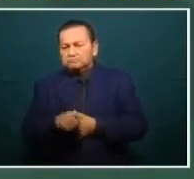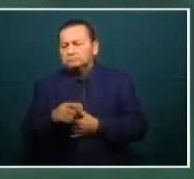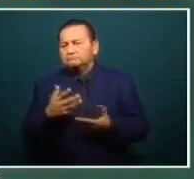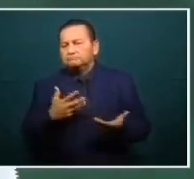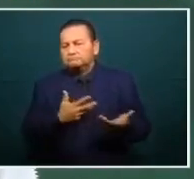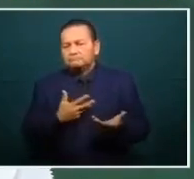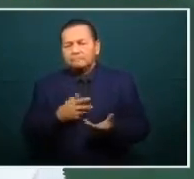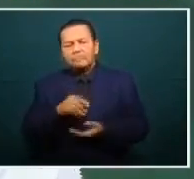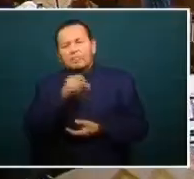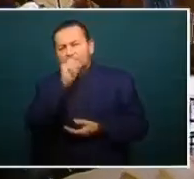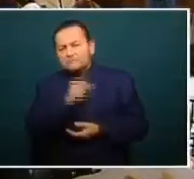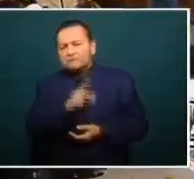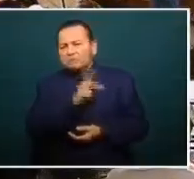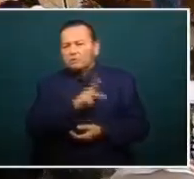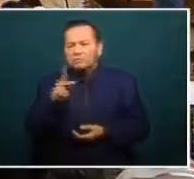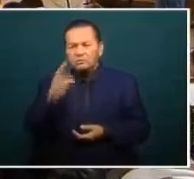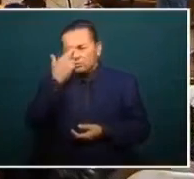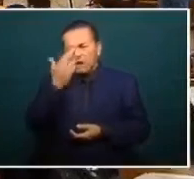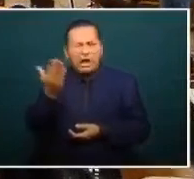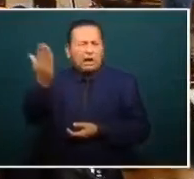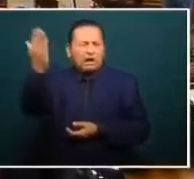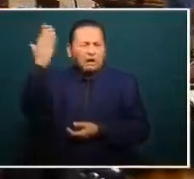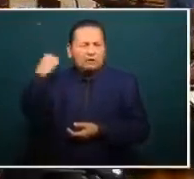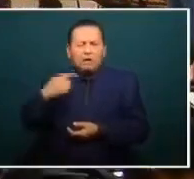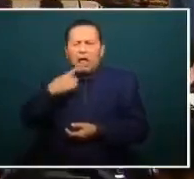for Latin America.